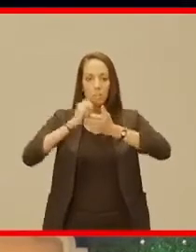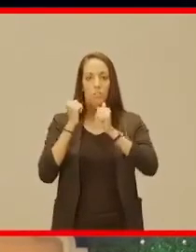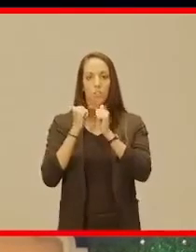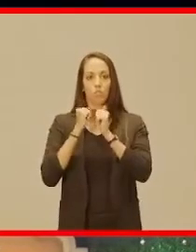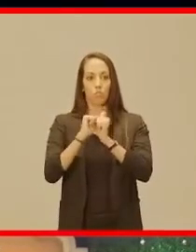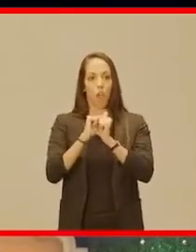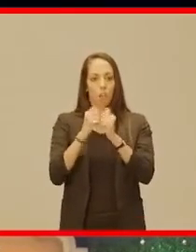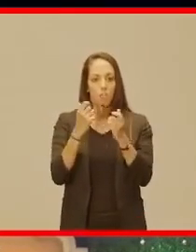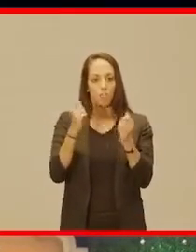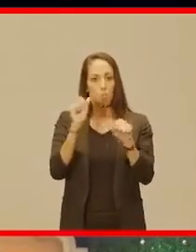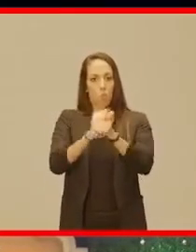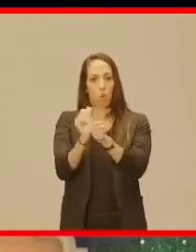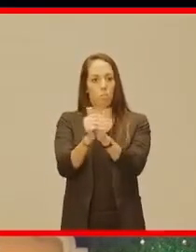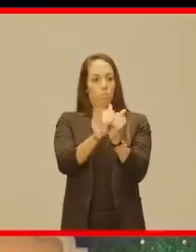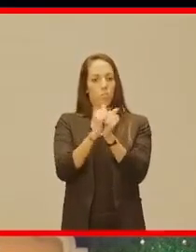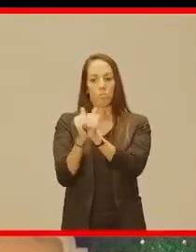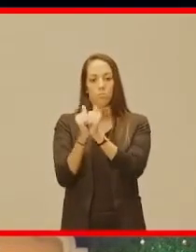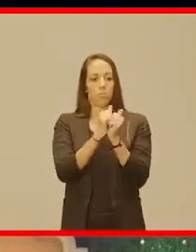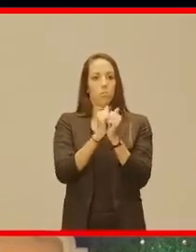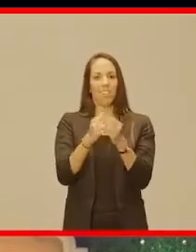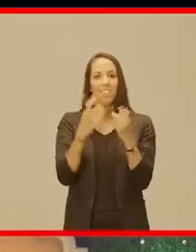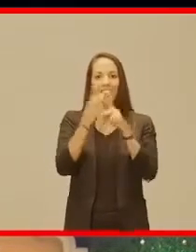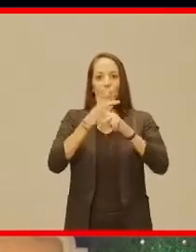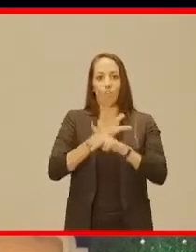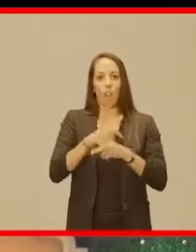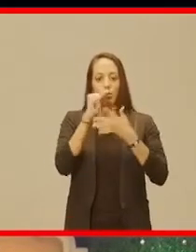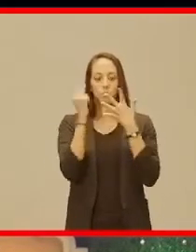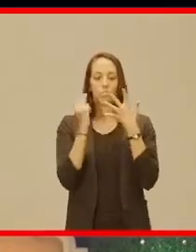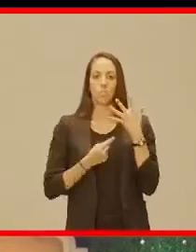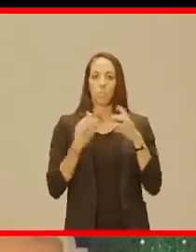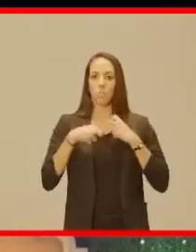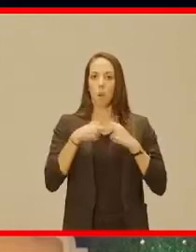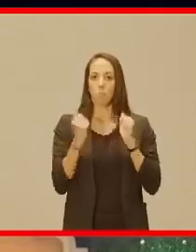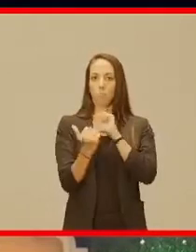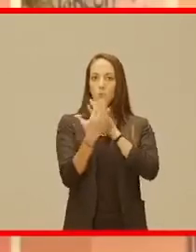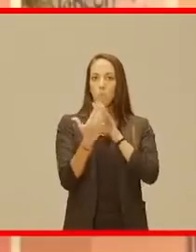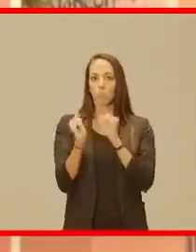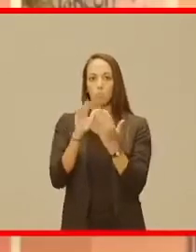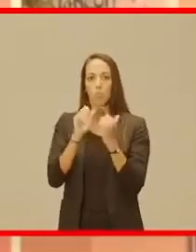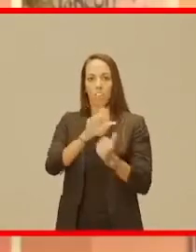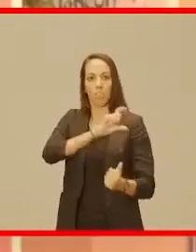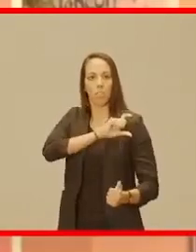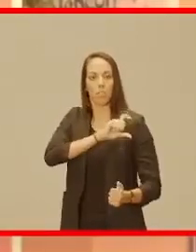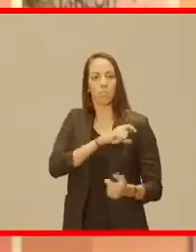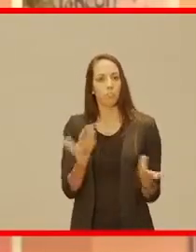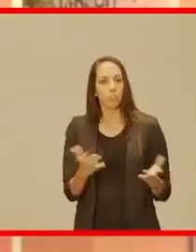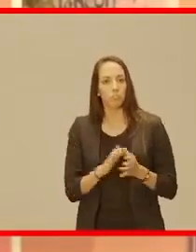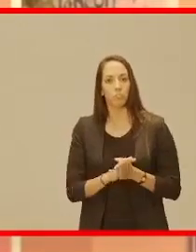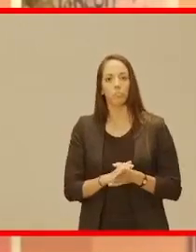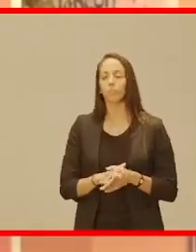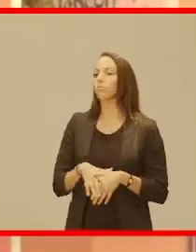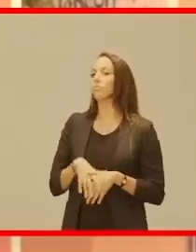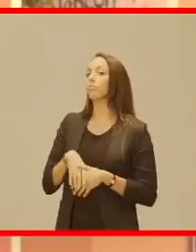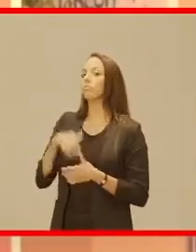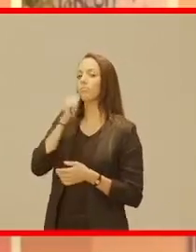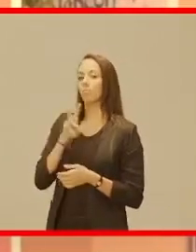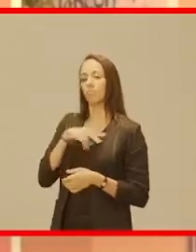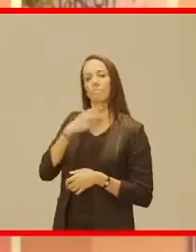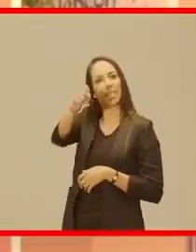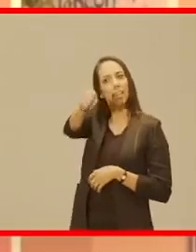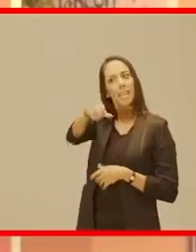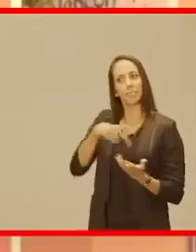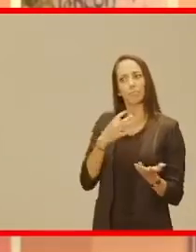and hopefully we can be able to fix those type of issues? That's a great question. That's something I really care about because, over think it's over